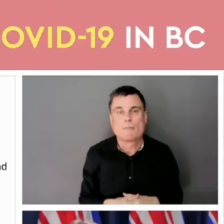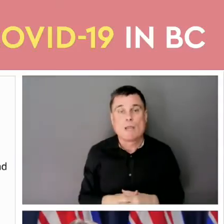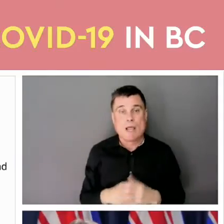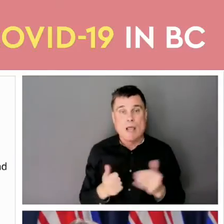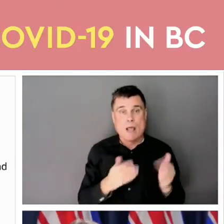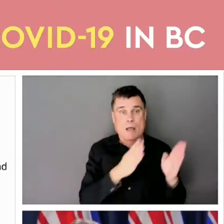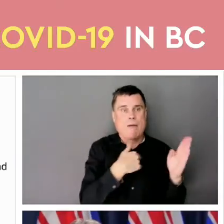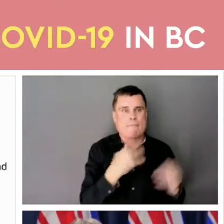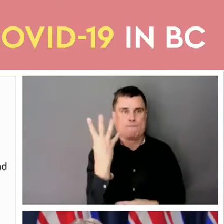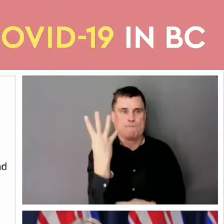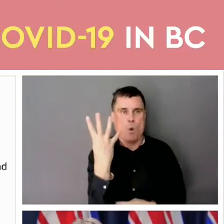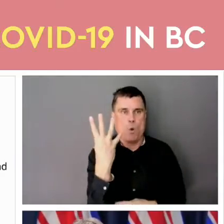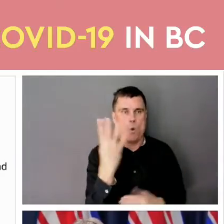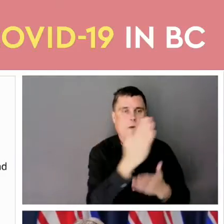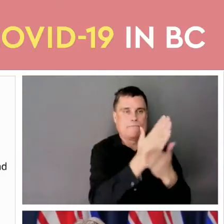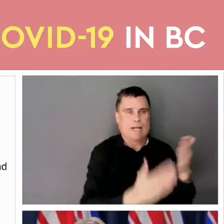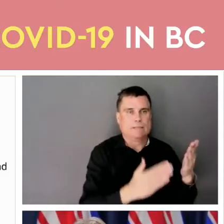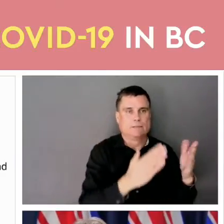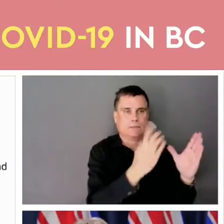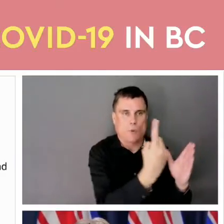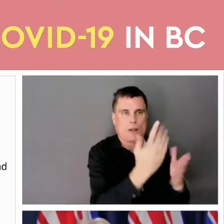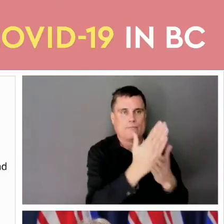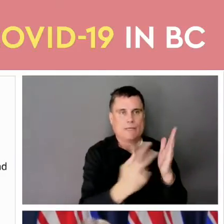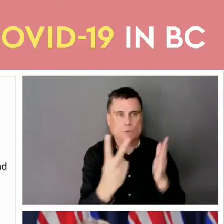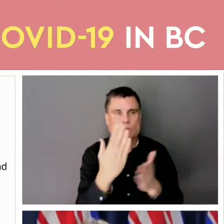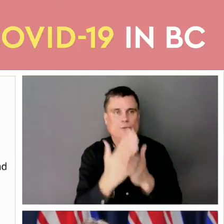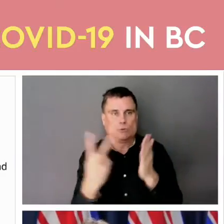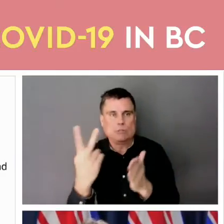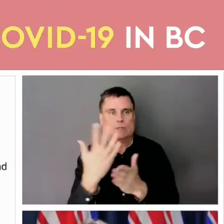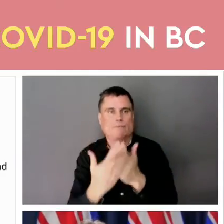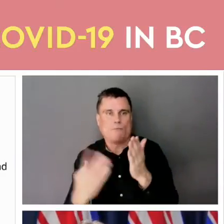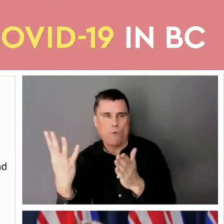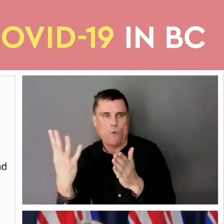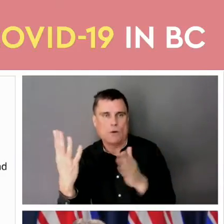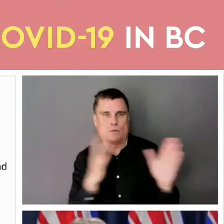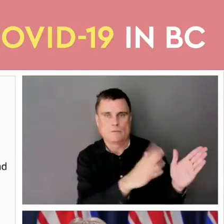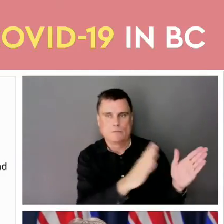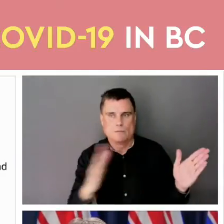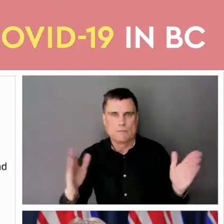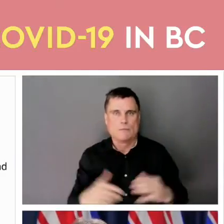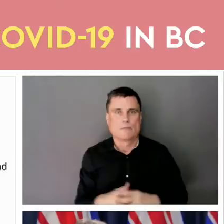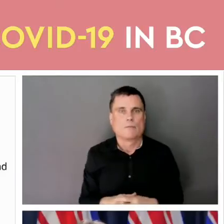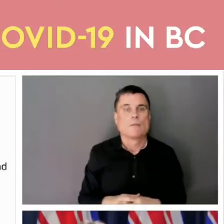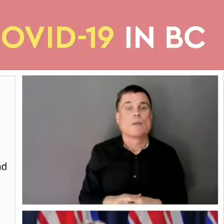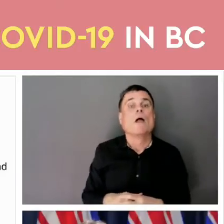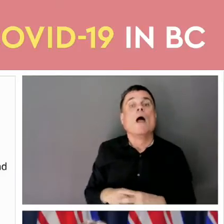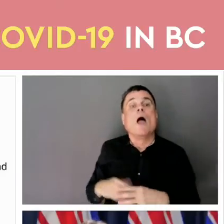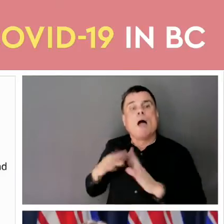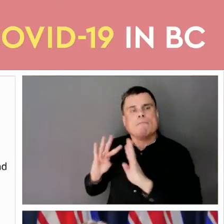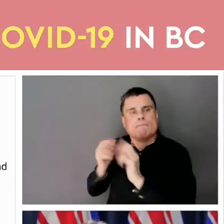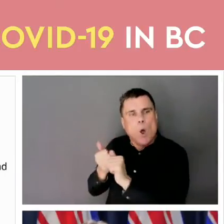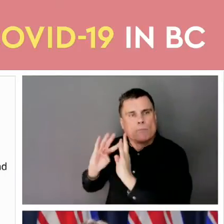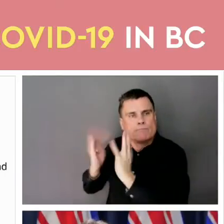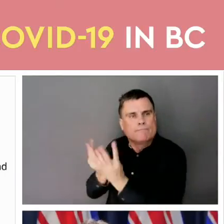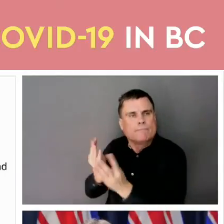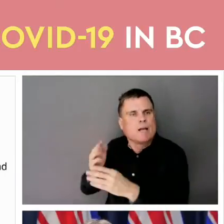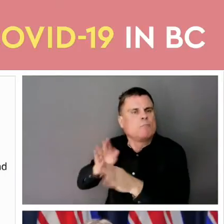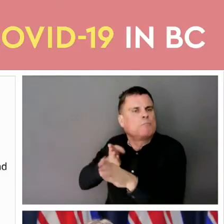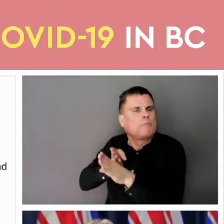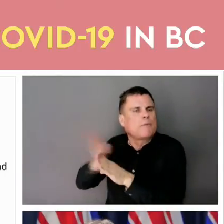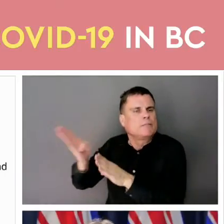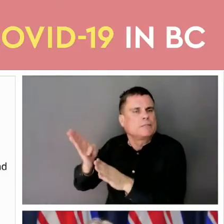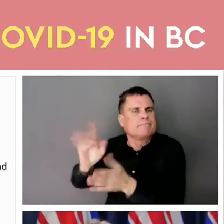the National Advisory Committee on Immunization, BC's Immunization Committee, and public health leadership. It is